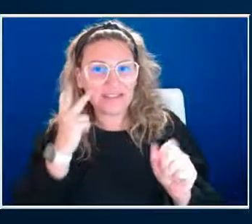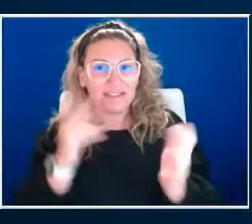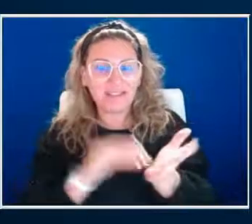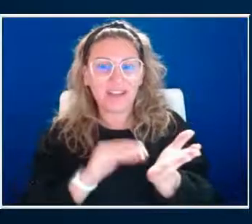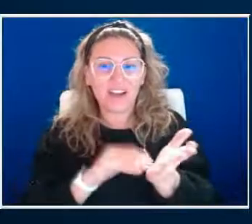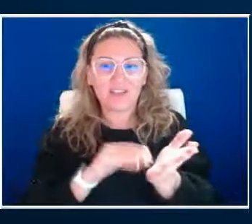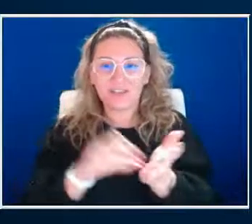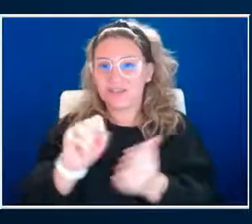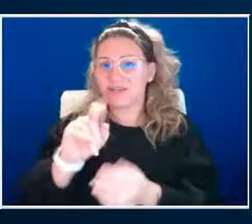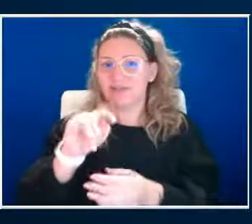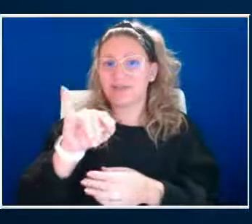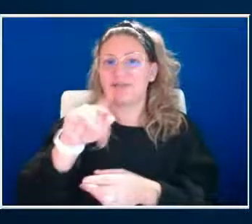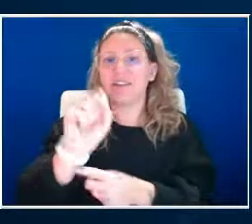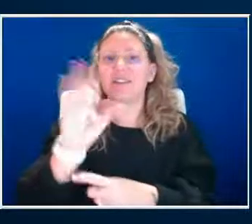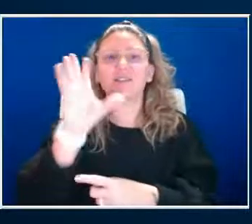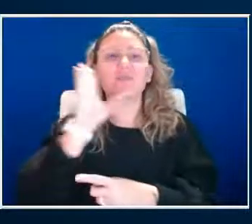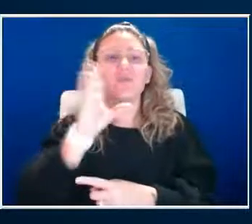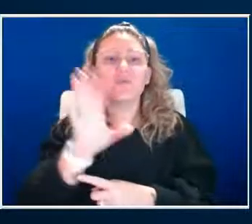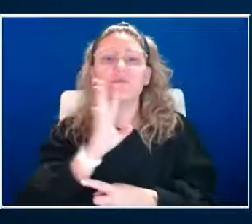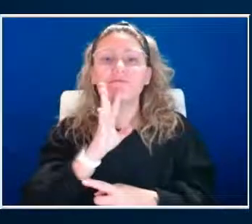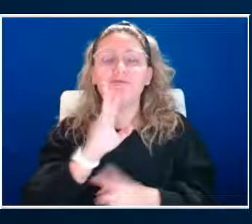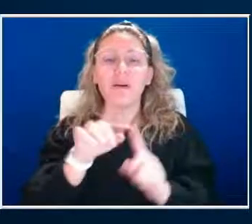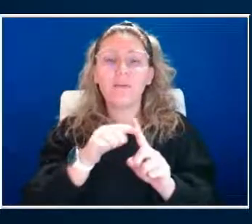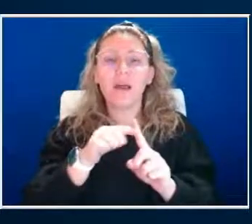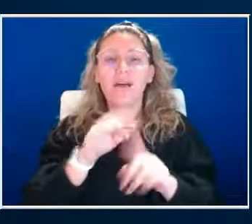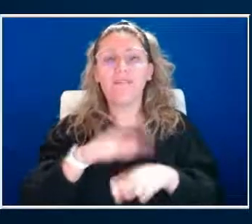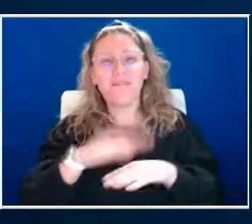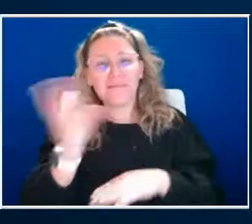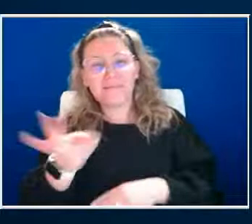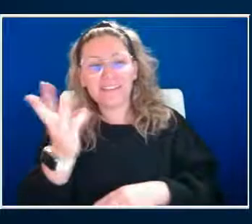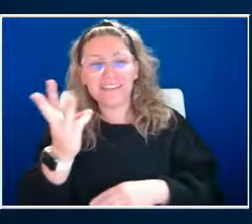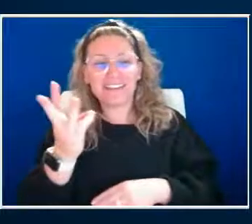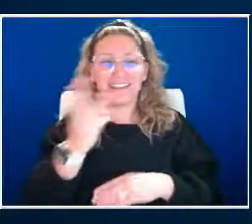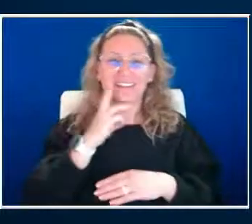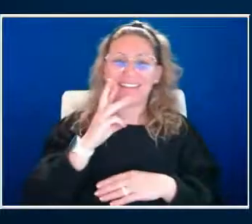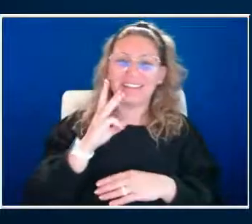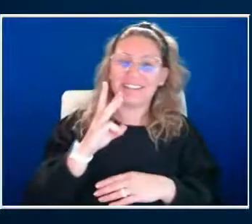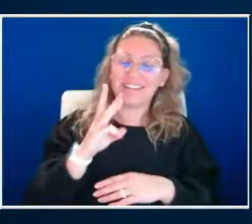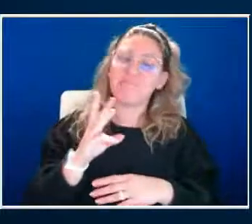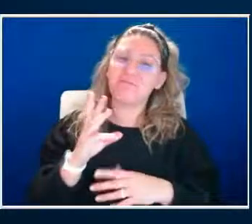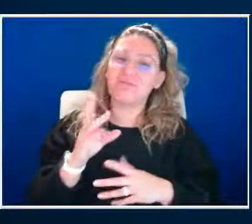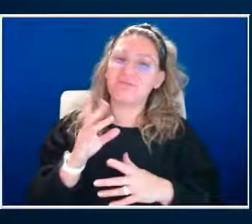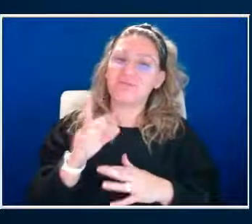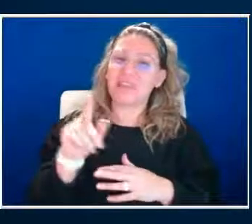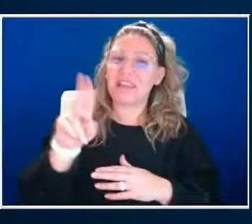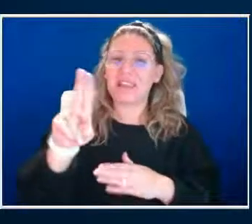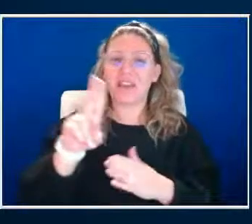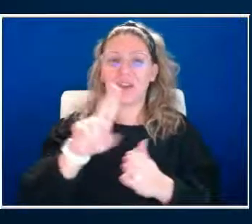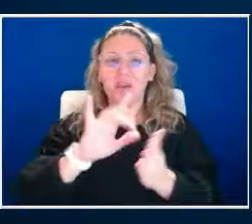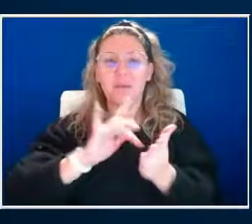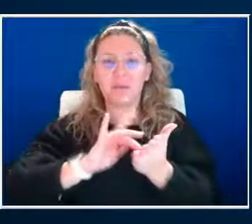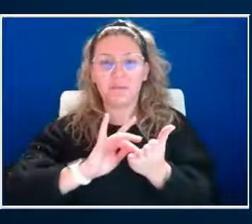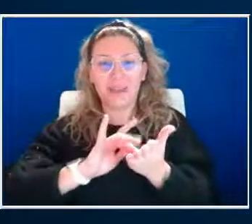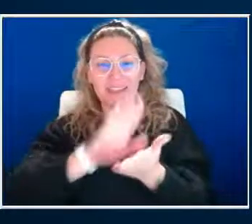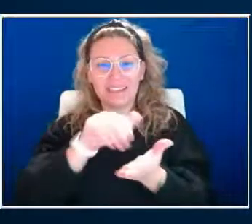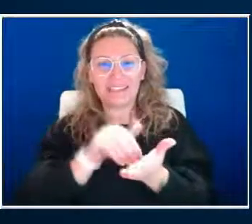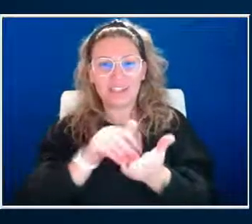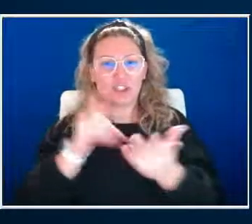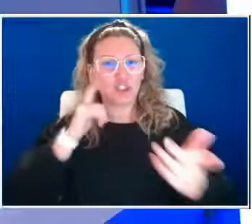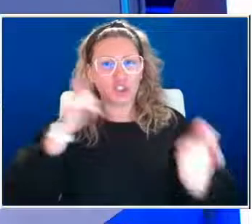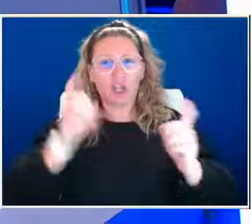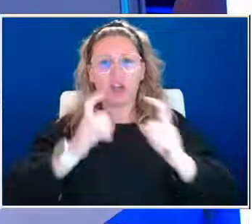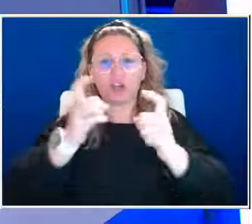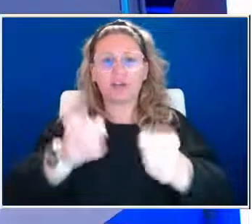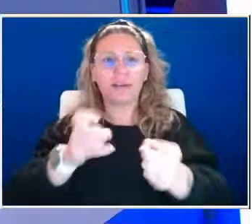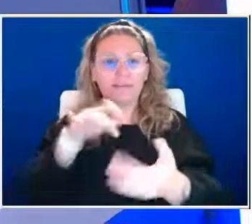on Wednesday. And yes, we can. Jo Ellen, KU Med Center got a big grant to help study obesity.